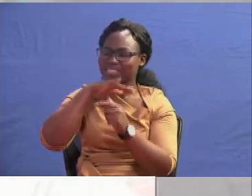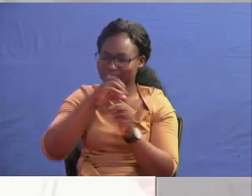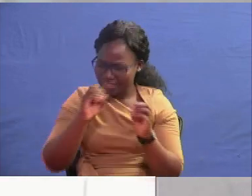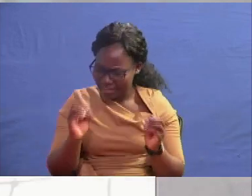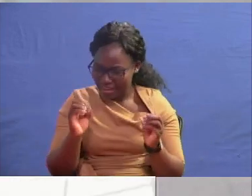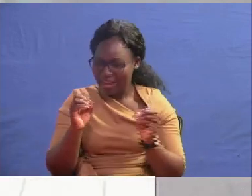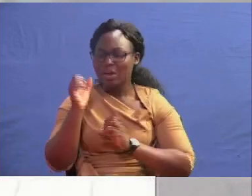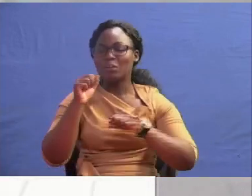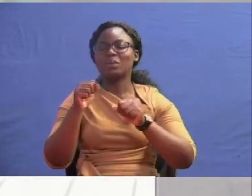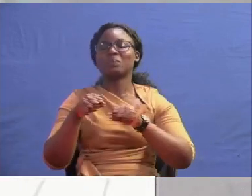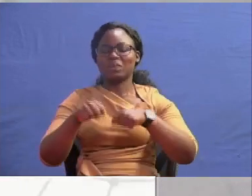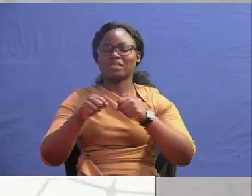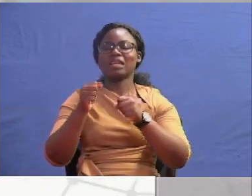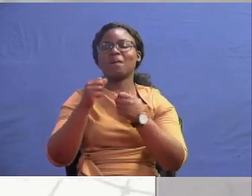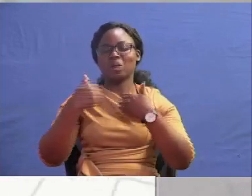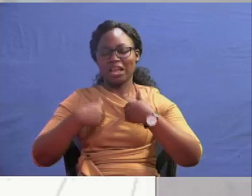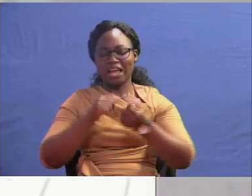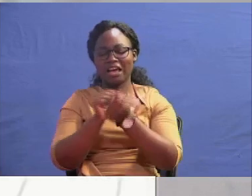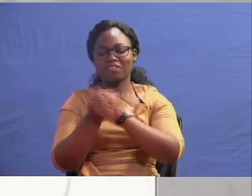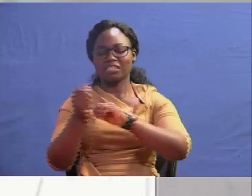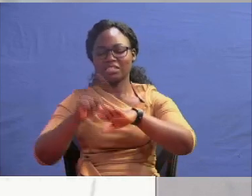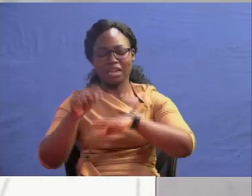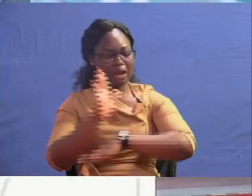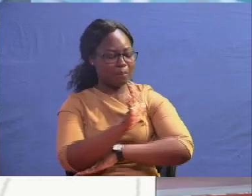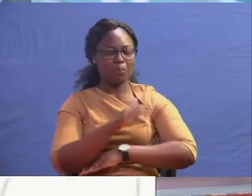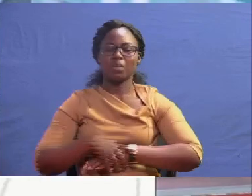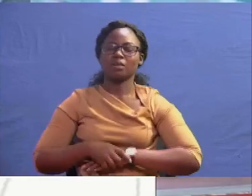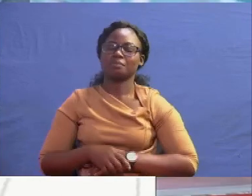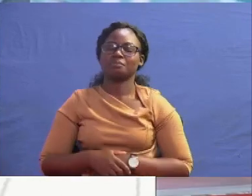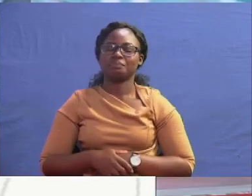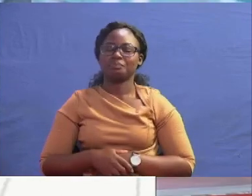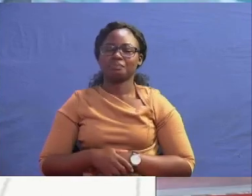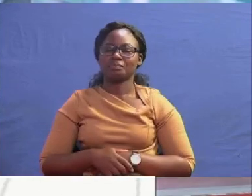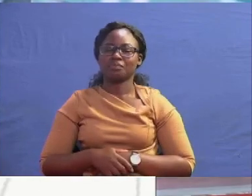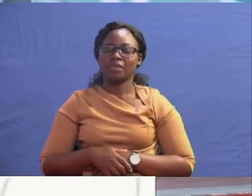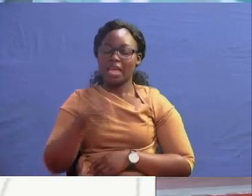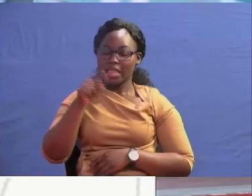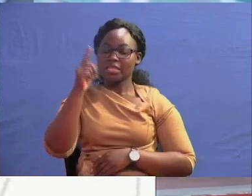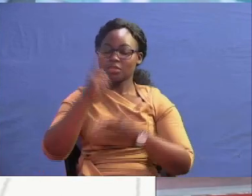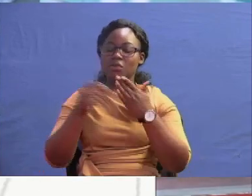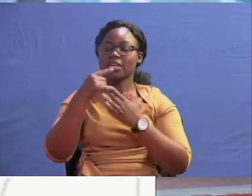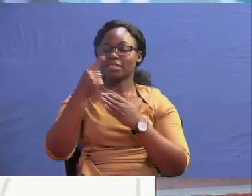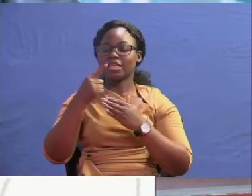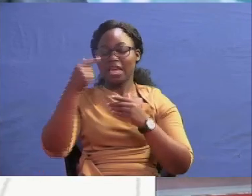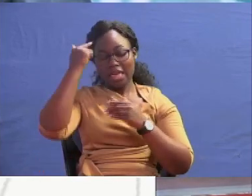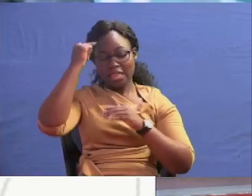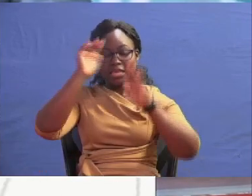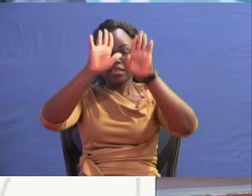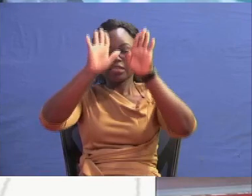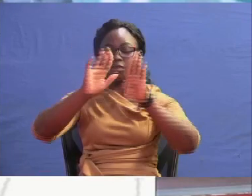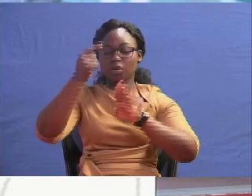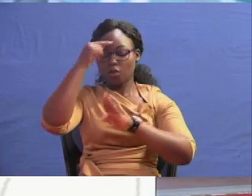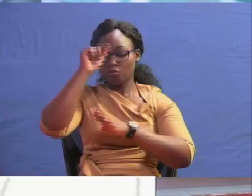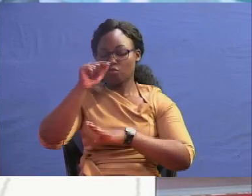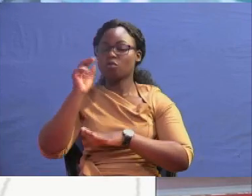any change when he comes okay. back? This is what I will say. I think it was important for him to come